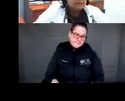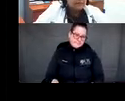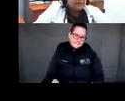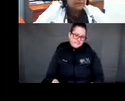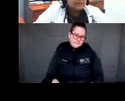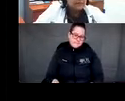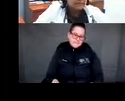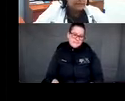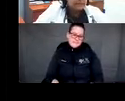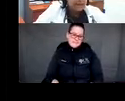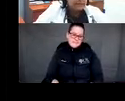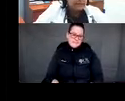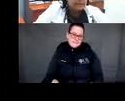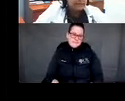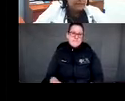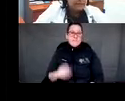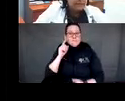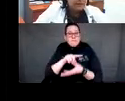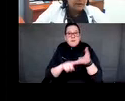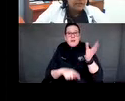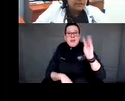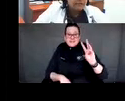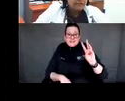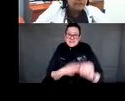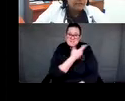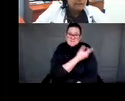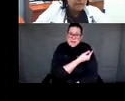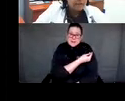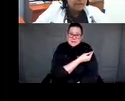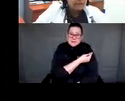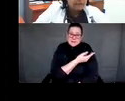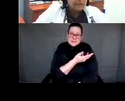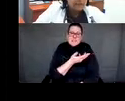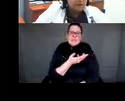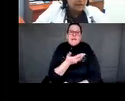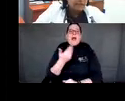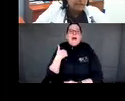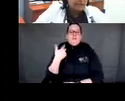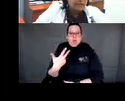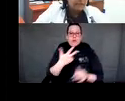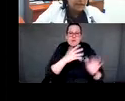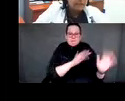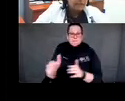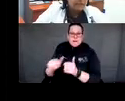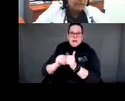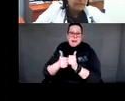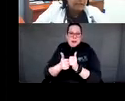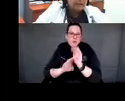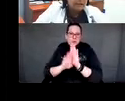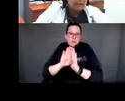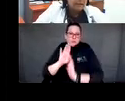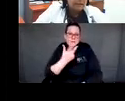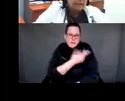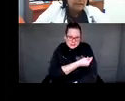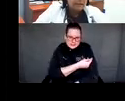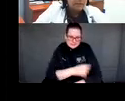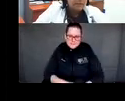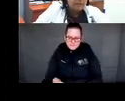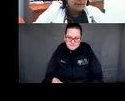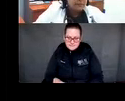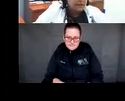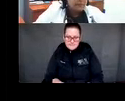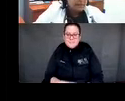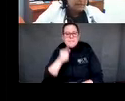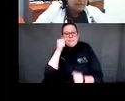So these 6 vaccines are generally fall into 3 ways of making vaccines. And so